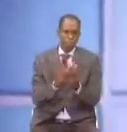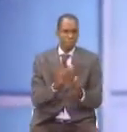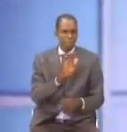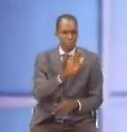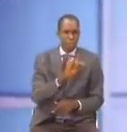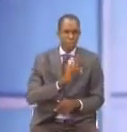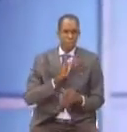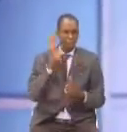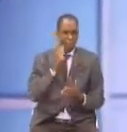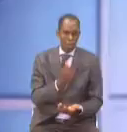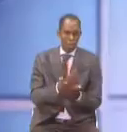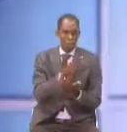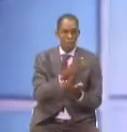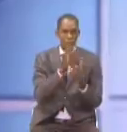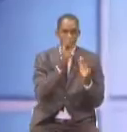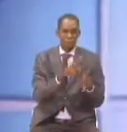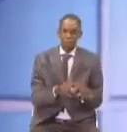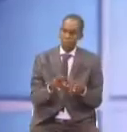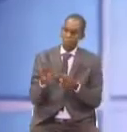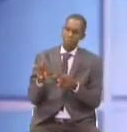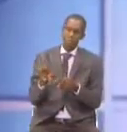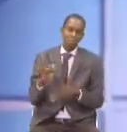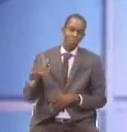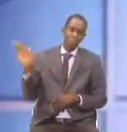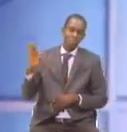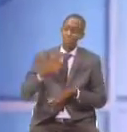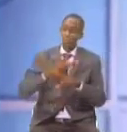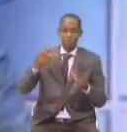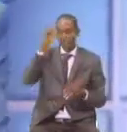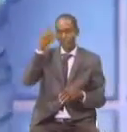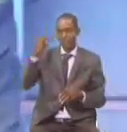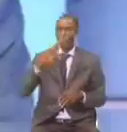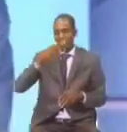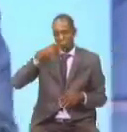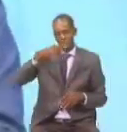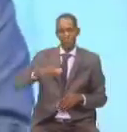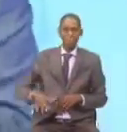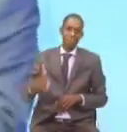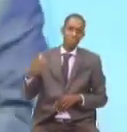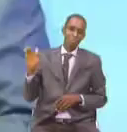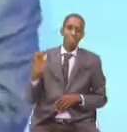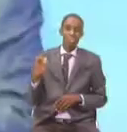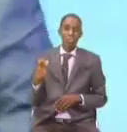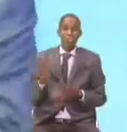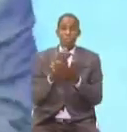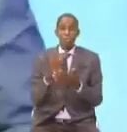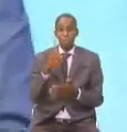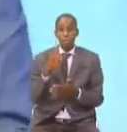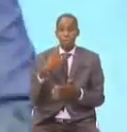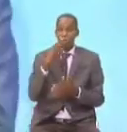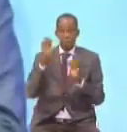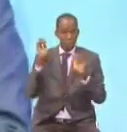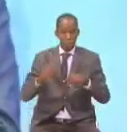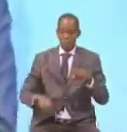you. The person will say, go away. You don't understand, you're a little child. Somebody who does not even, cannot take care